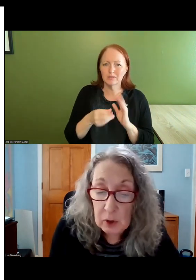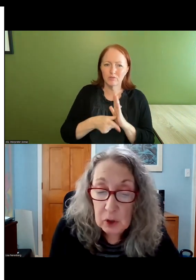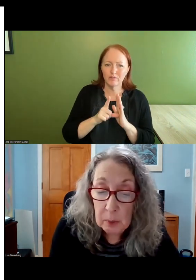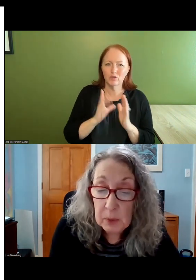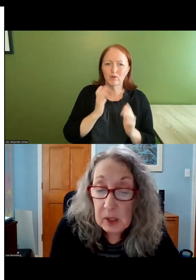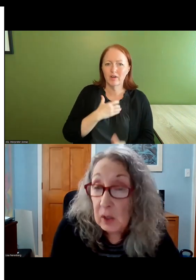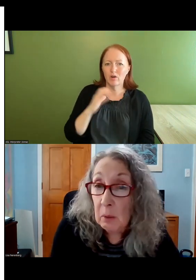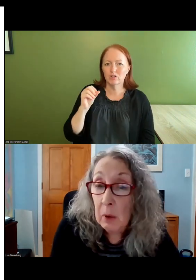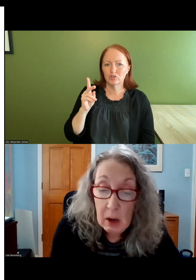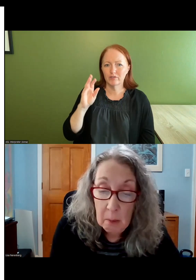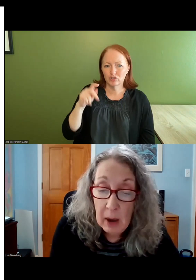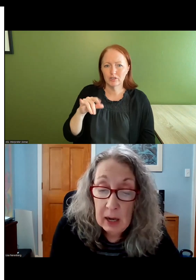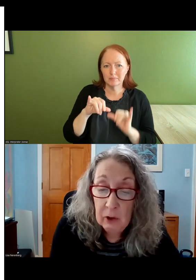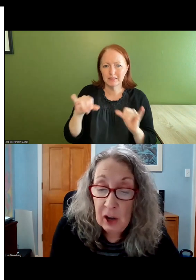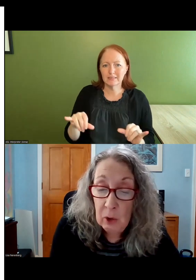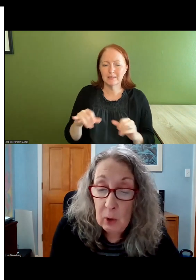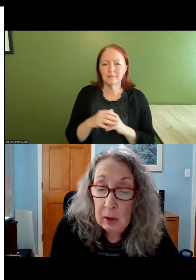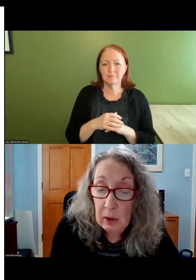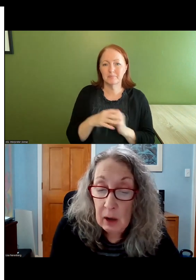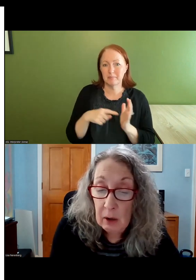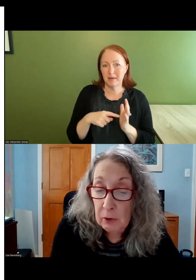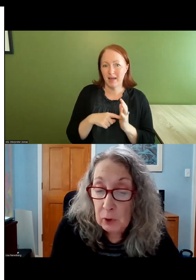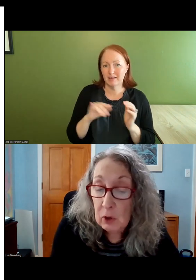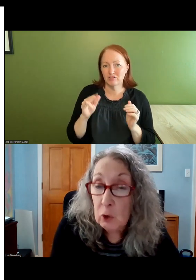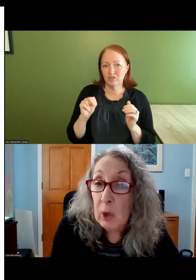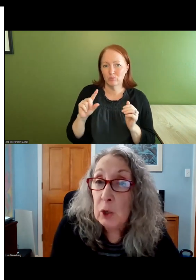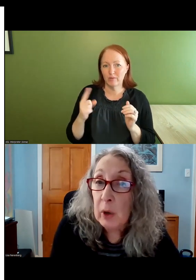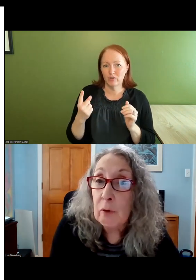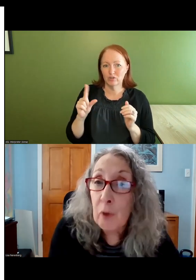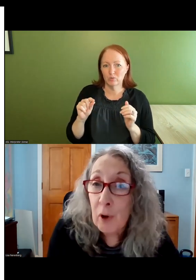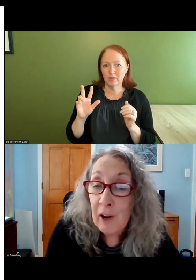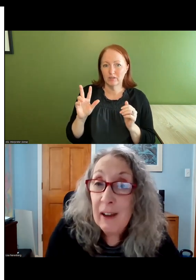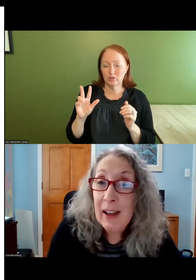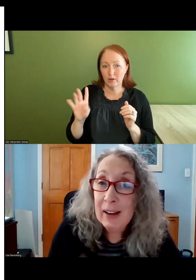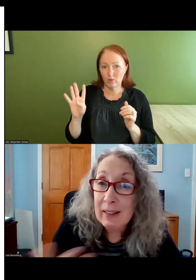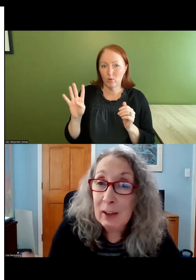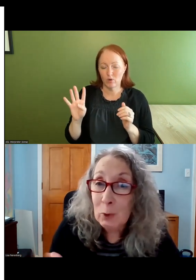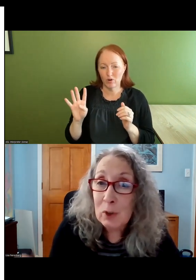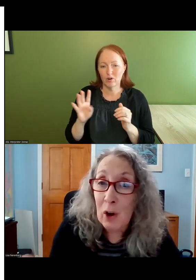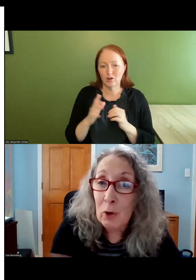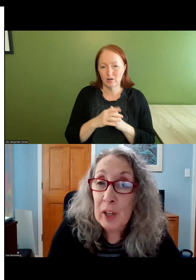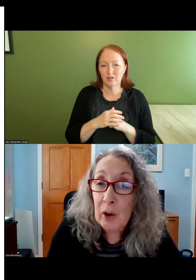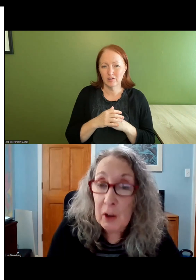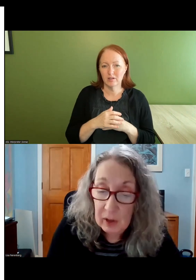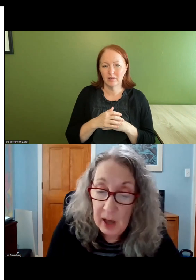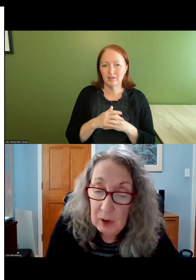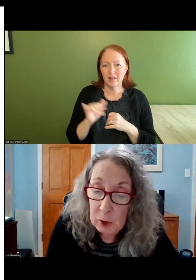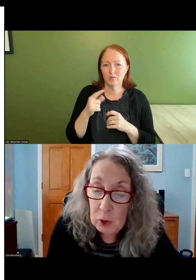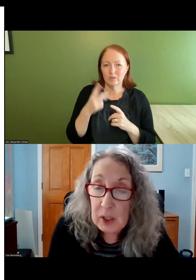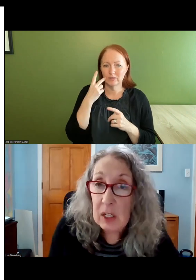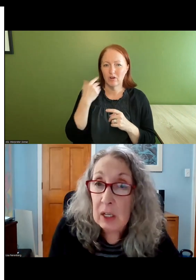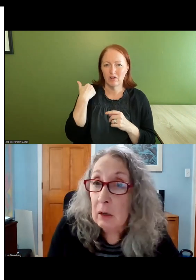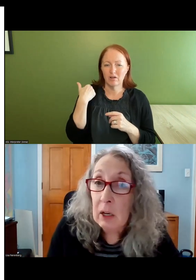our conservatorship system by January 1st, 2024. And I think, as we saw earlier, there's a